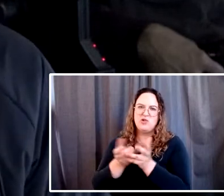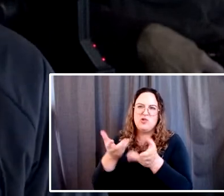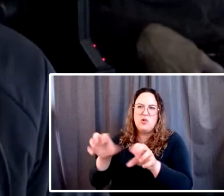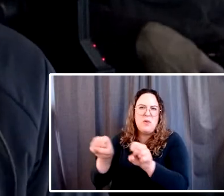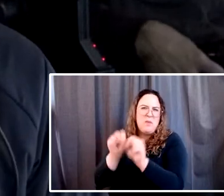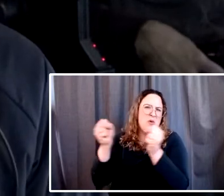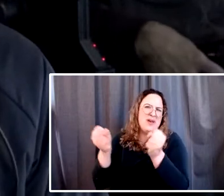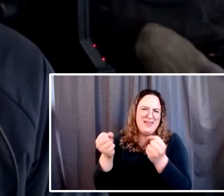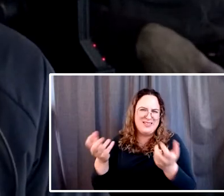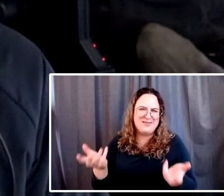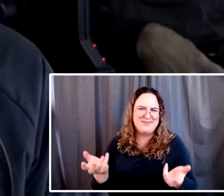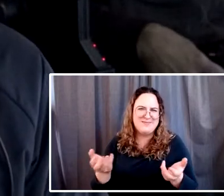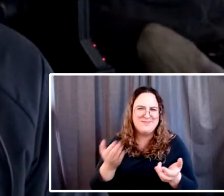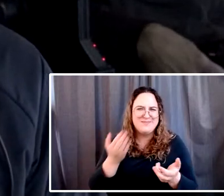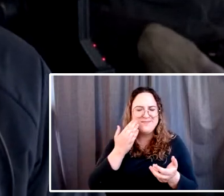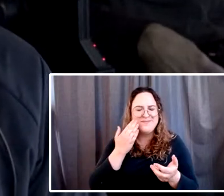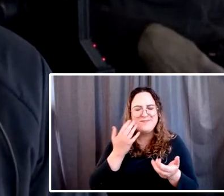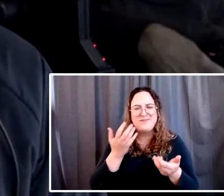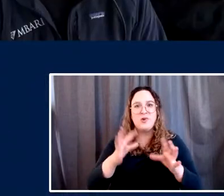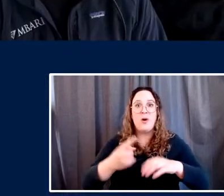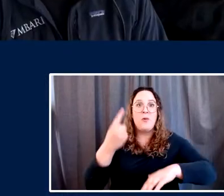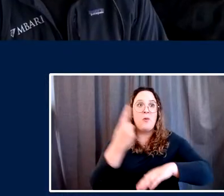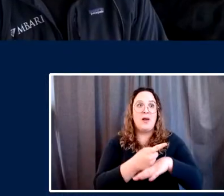to mechanical problems for our scientists.